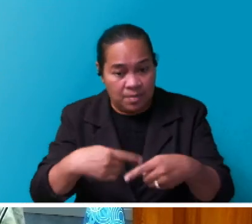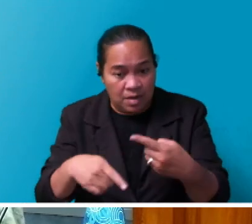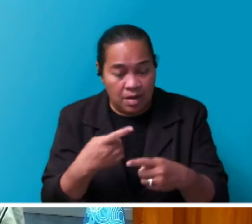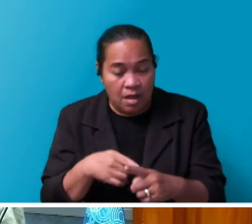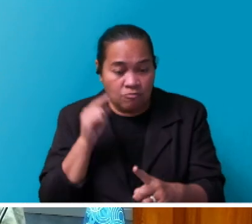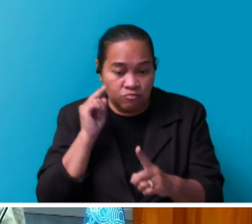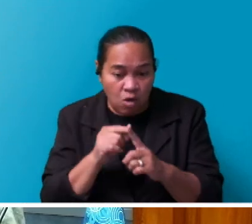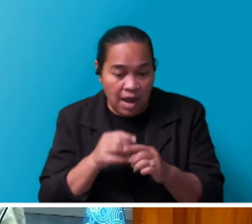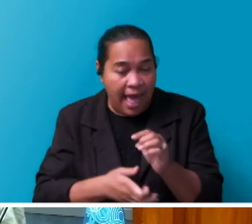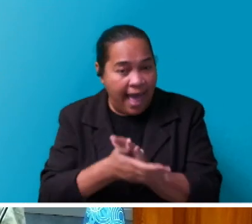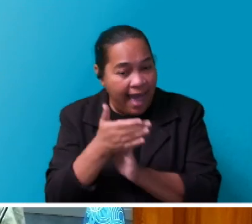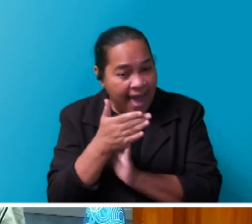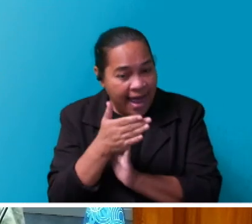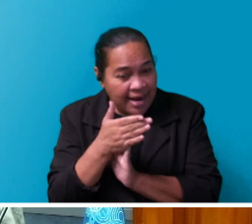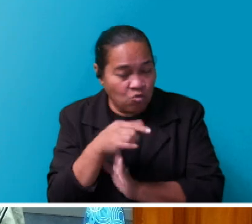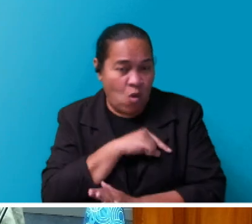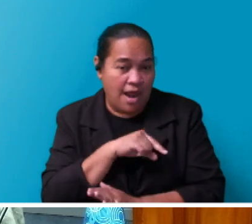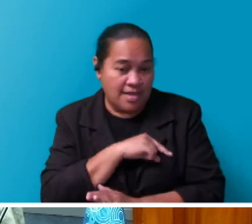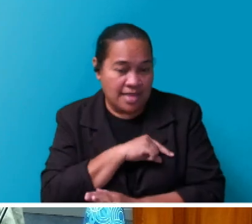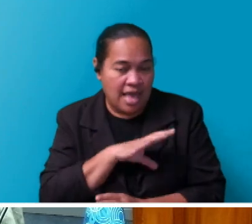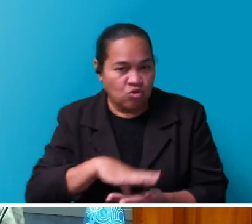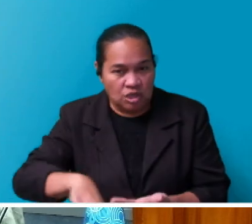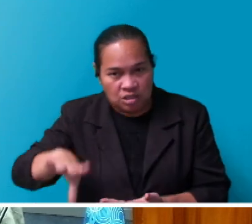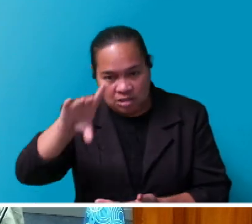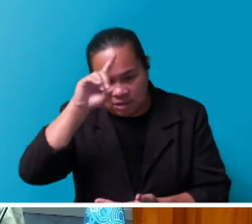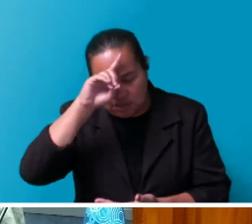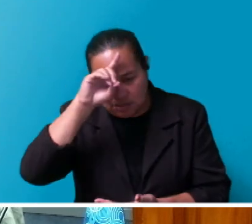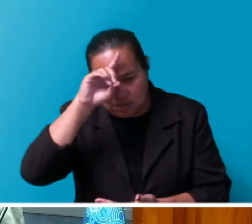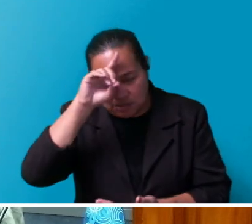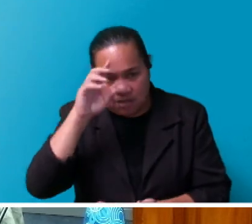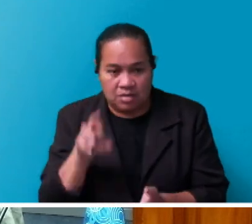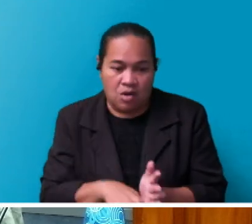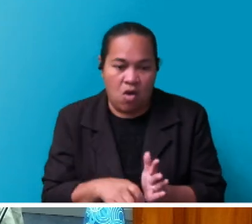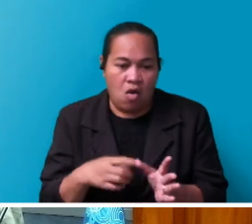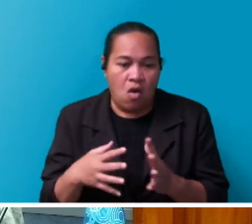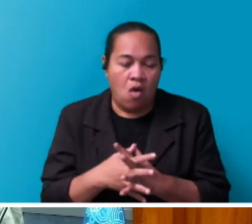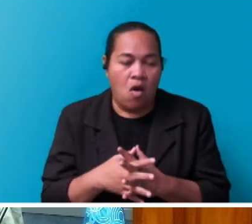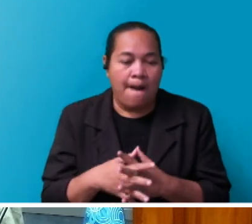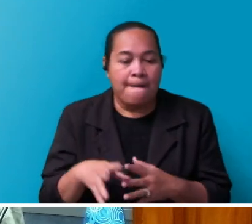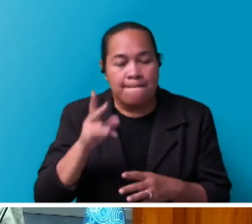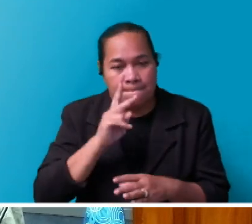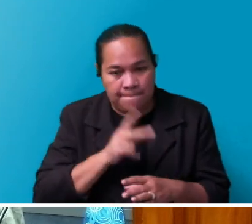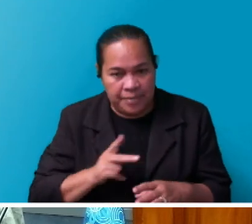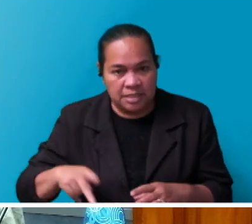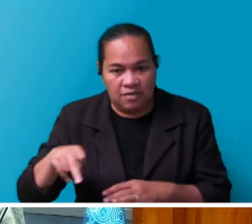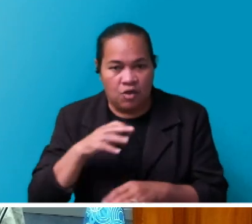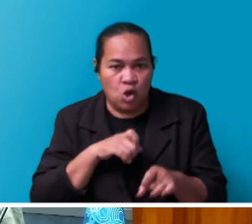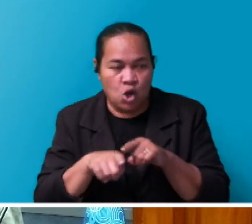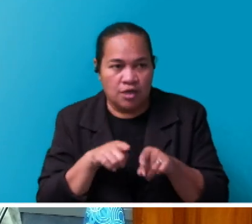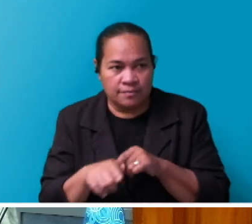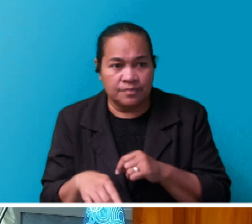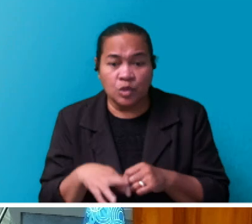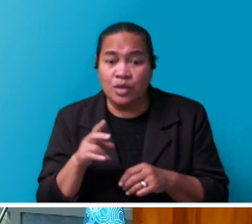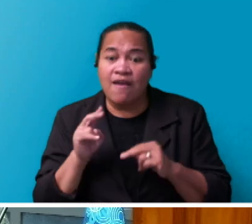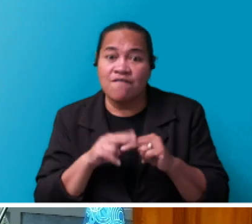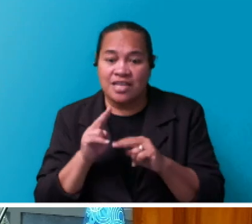and high-quality education for all Pacific learners. Along with the Fiji delegates